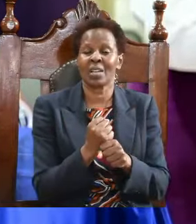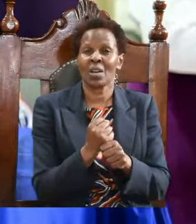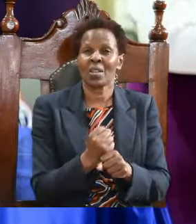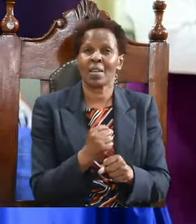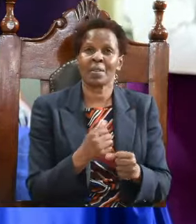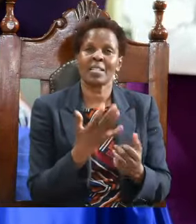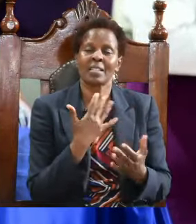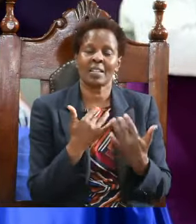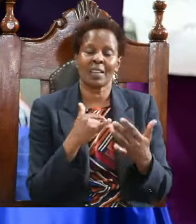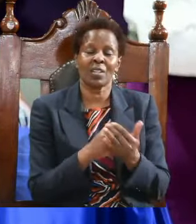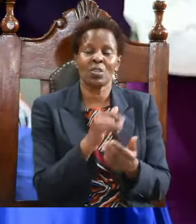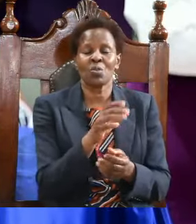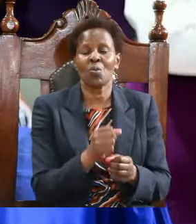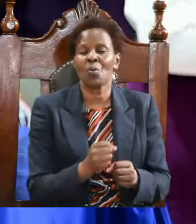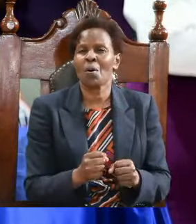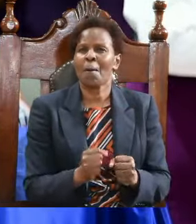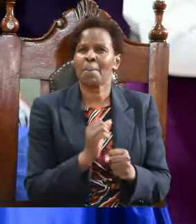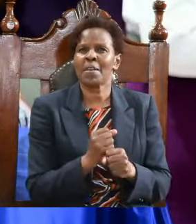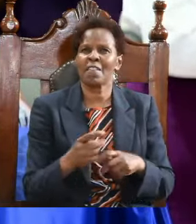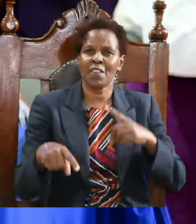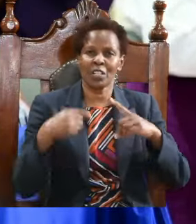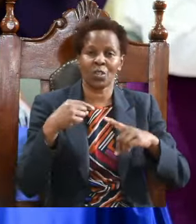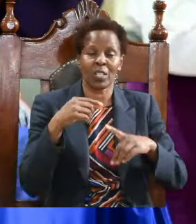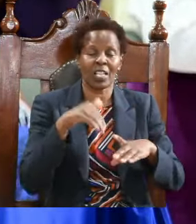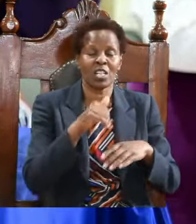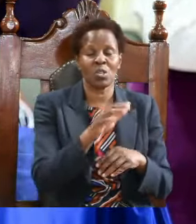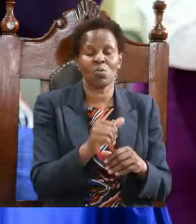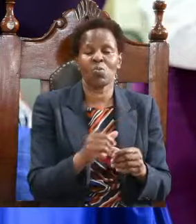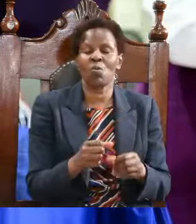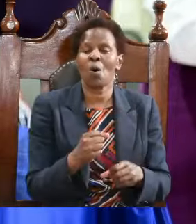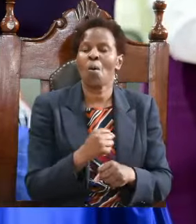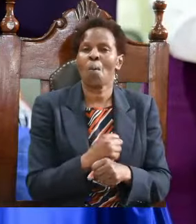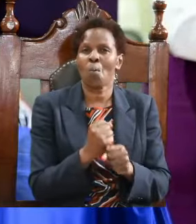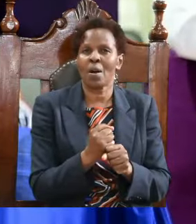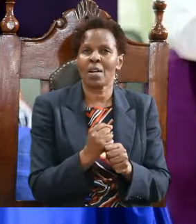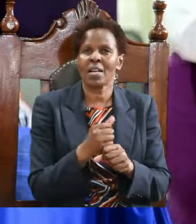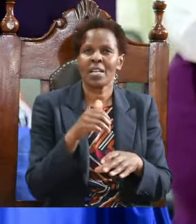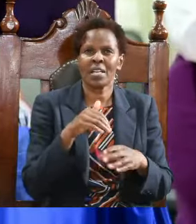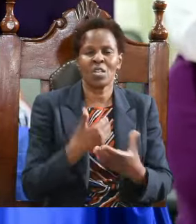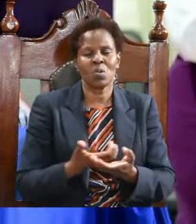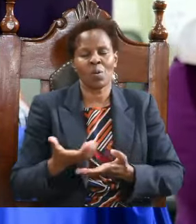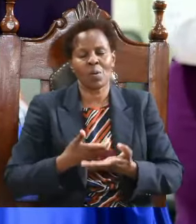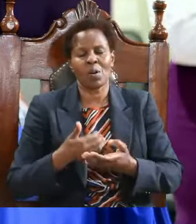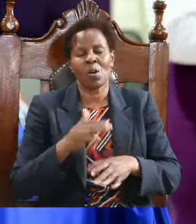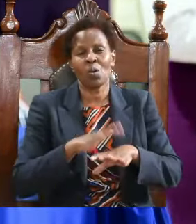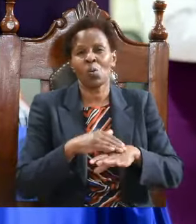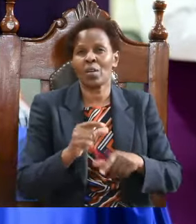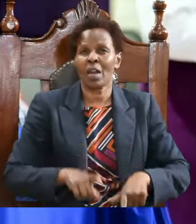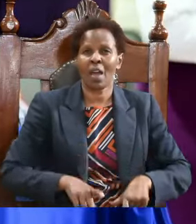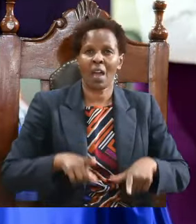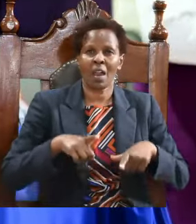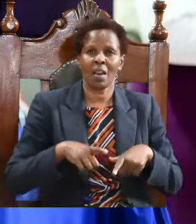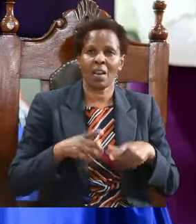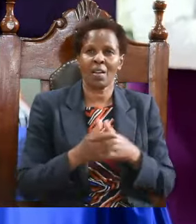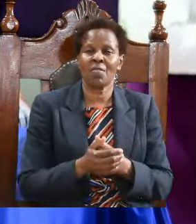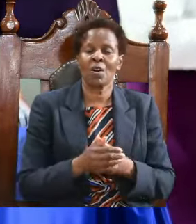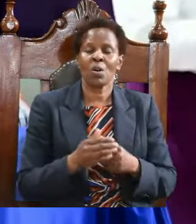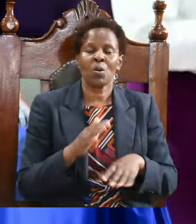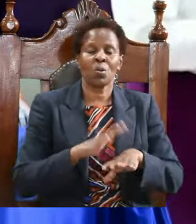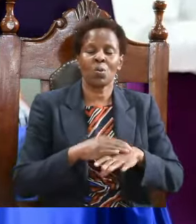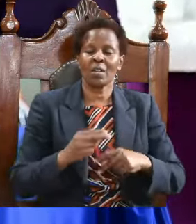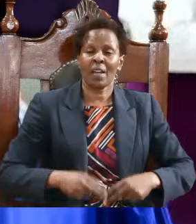O Jehovah God. Pray for our businesses. We pray for our good health. We pray where we